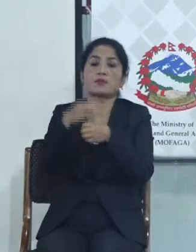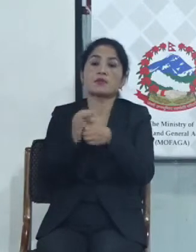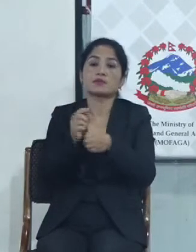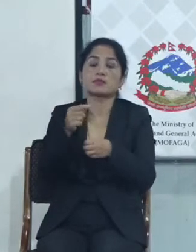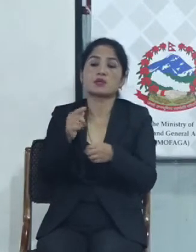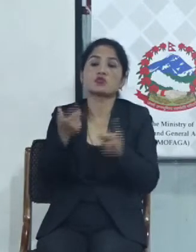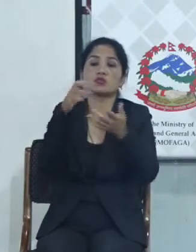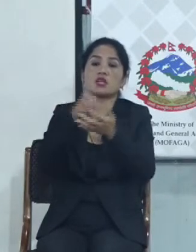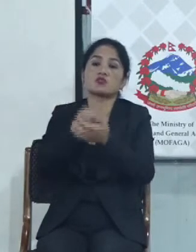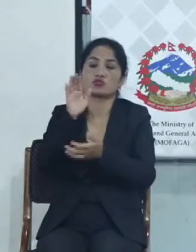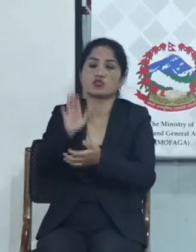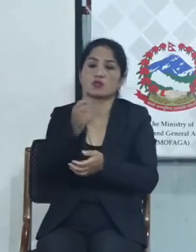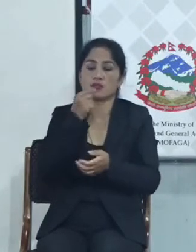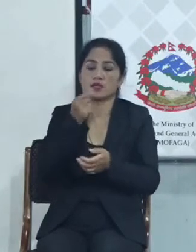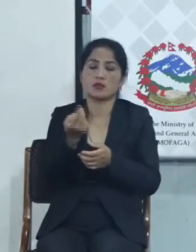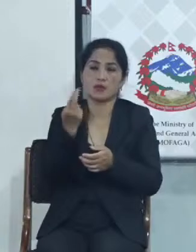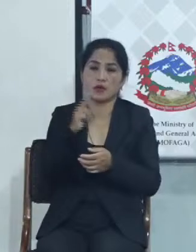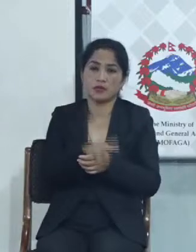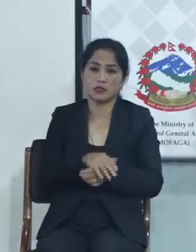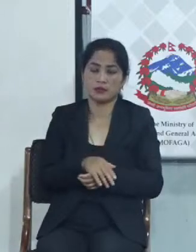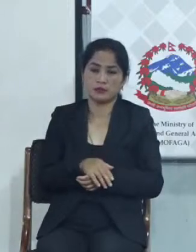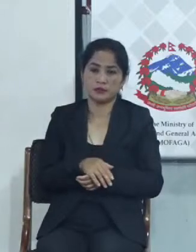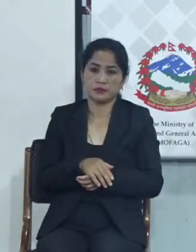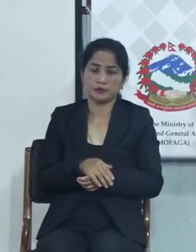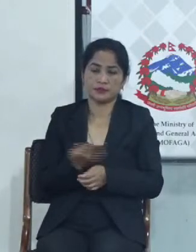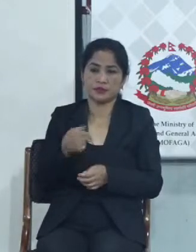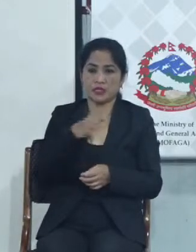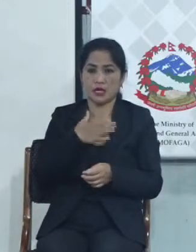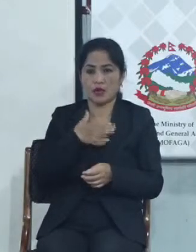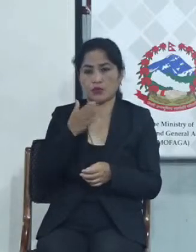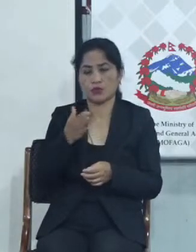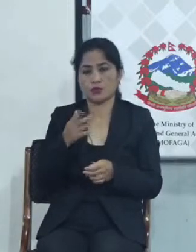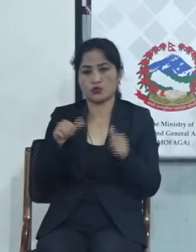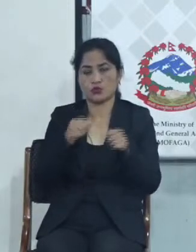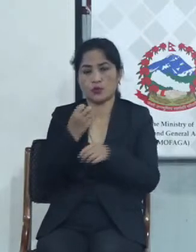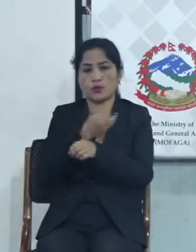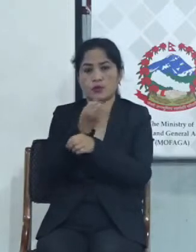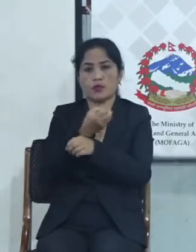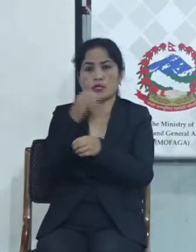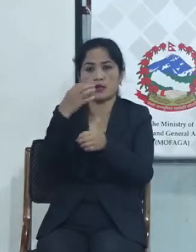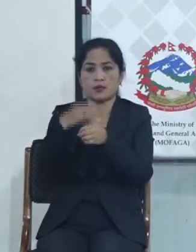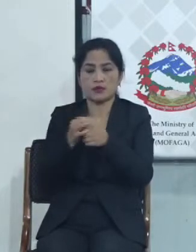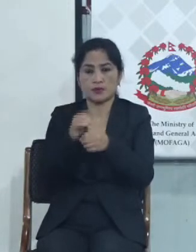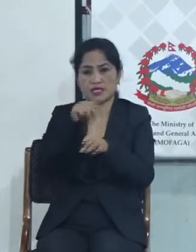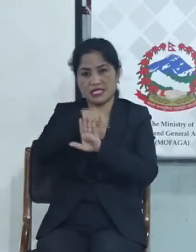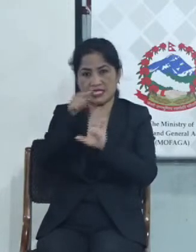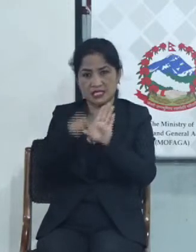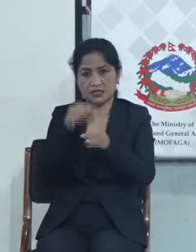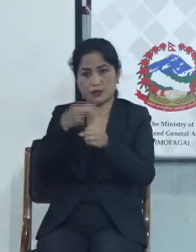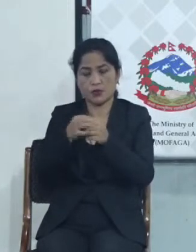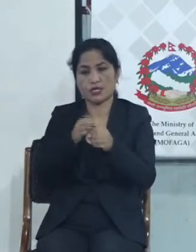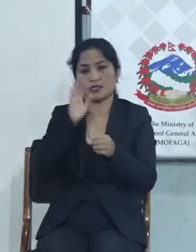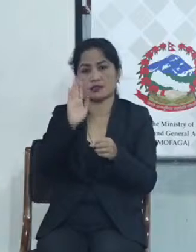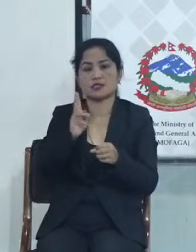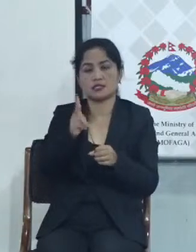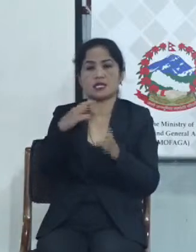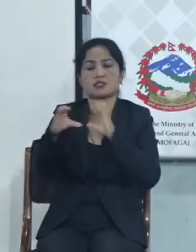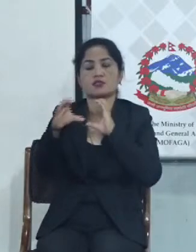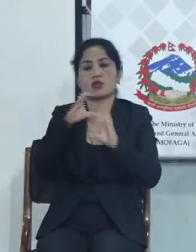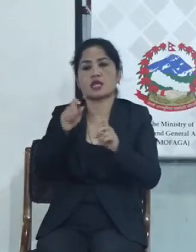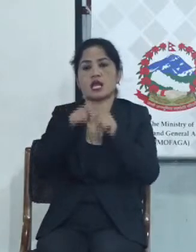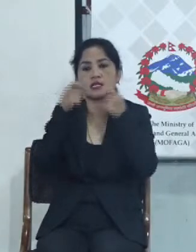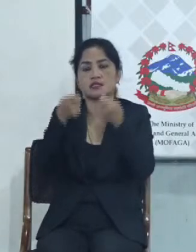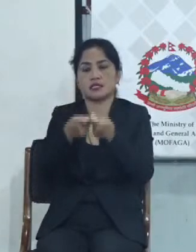Well, regarding the we have a policy and programs uh, inside the ministry, and we,